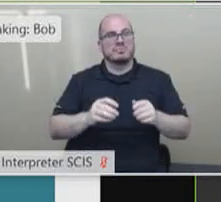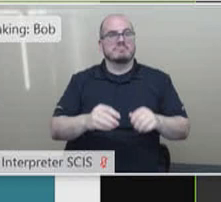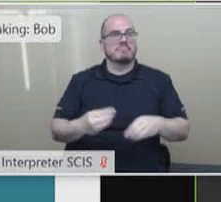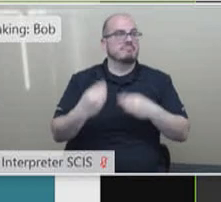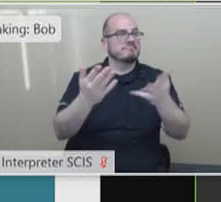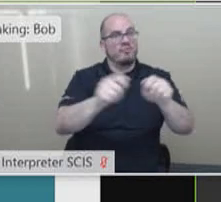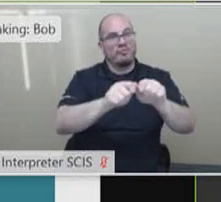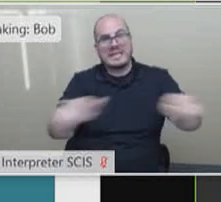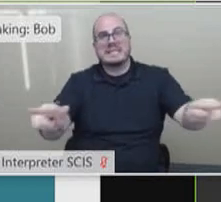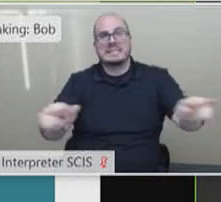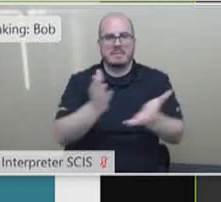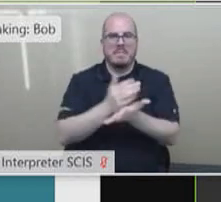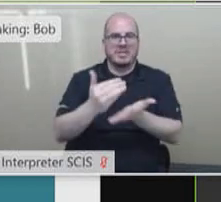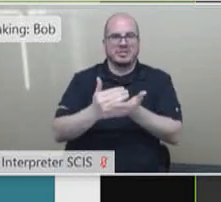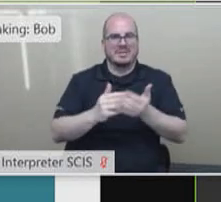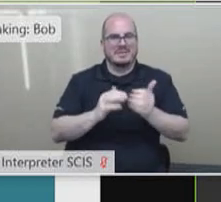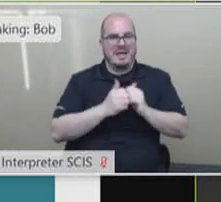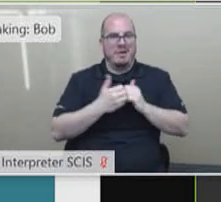And the reason